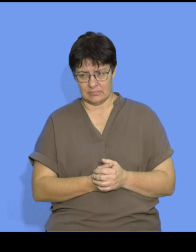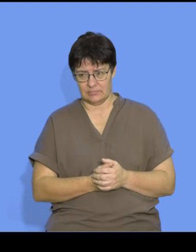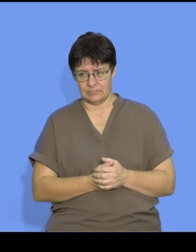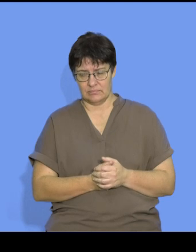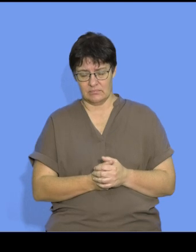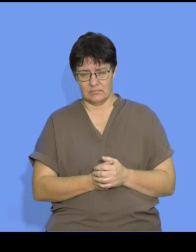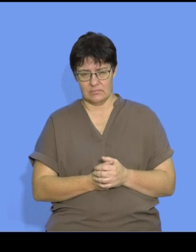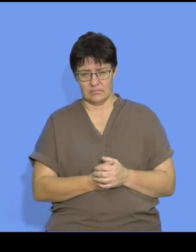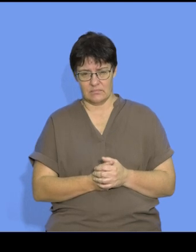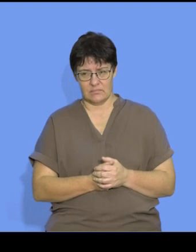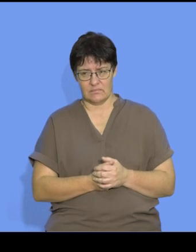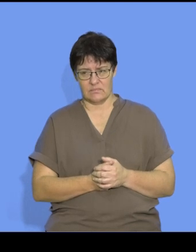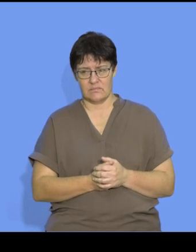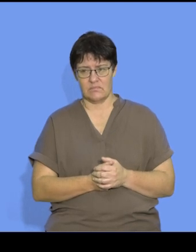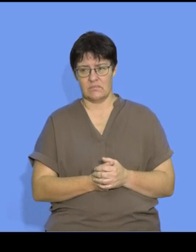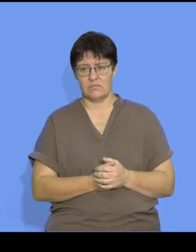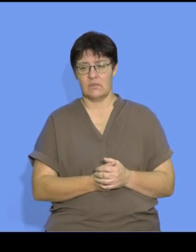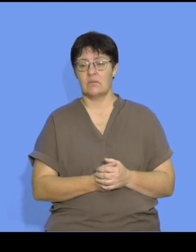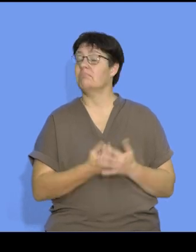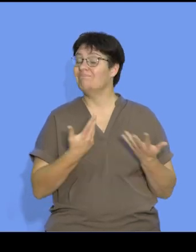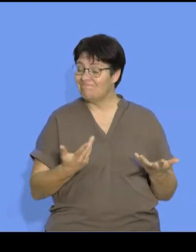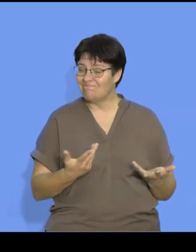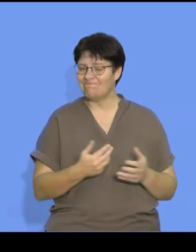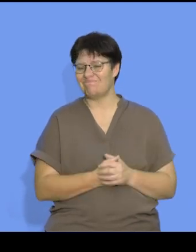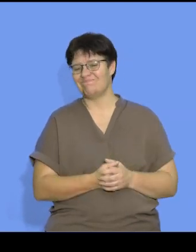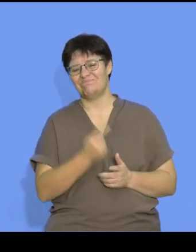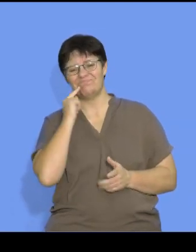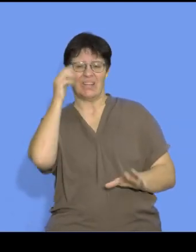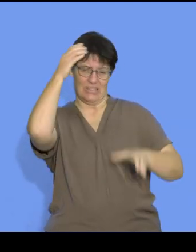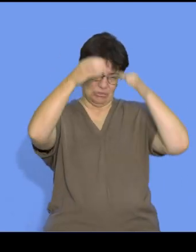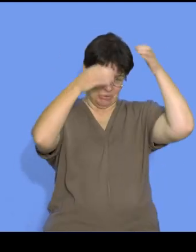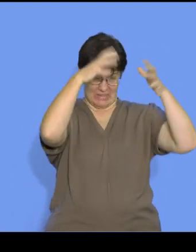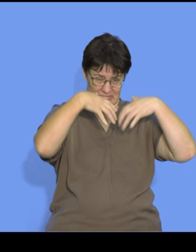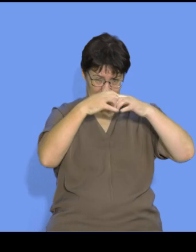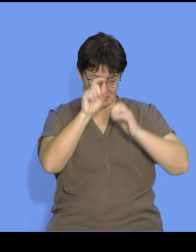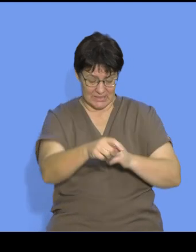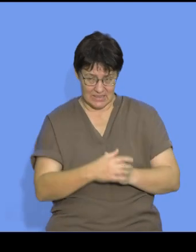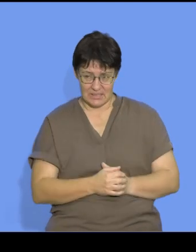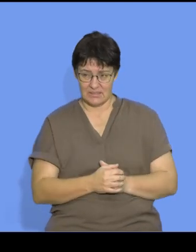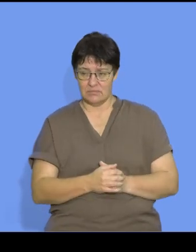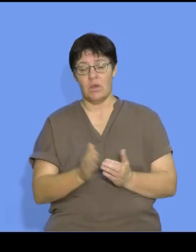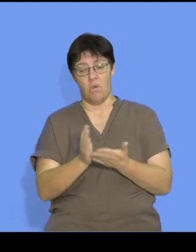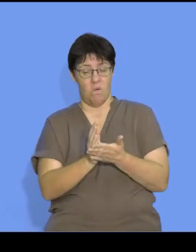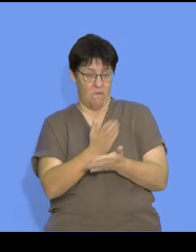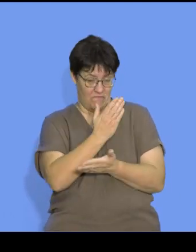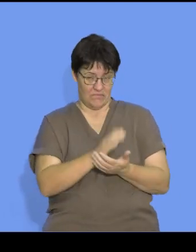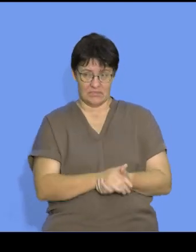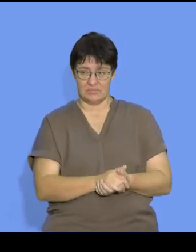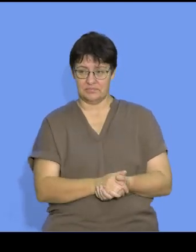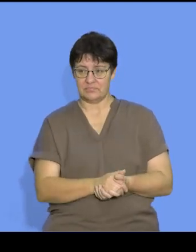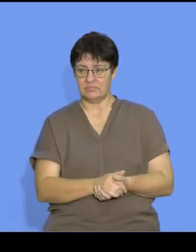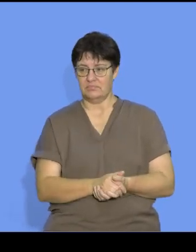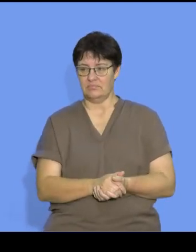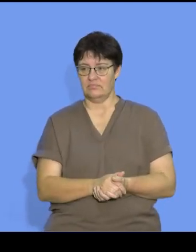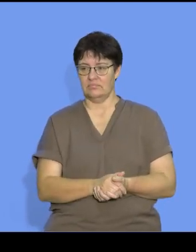between those numbers. So that means we're going to have to get a bit more creative. So I'm going to erase what I've done with common